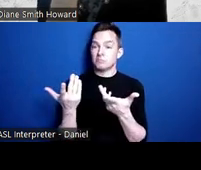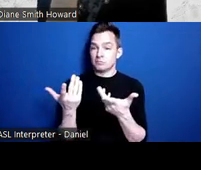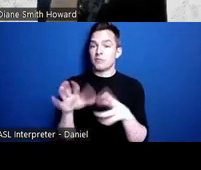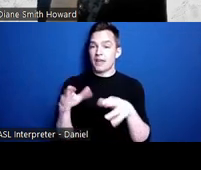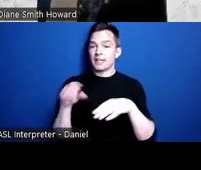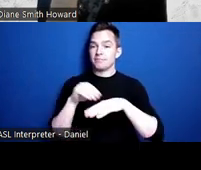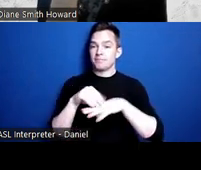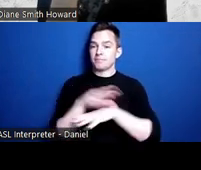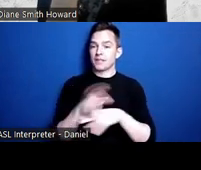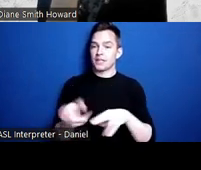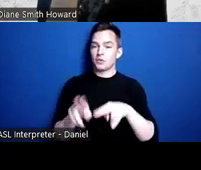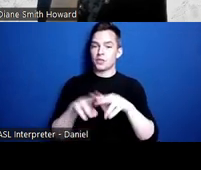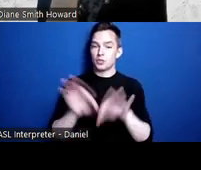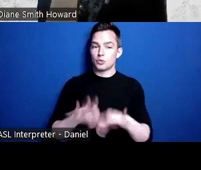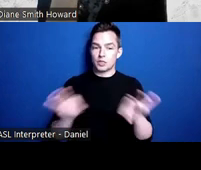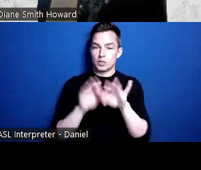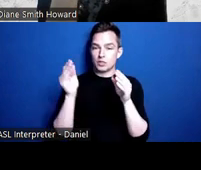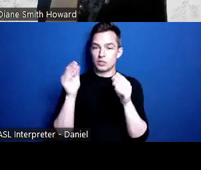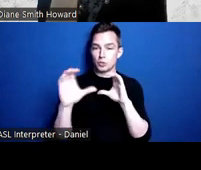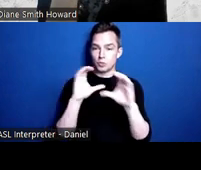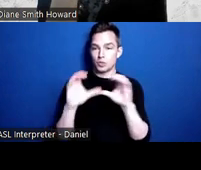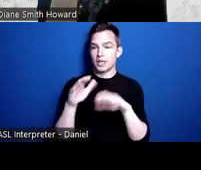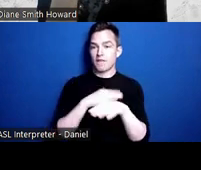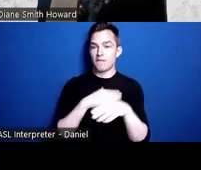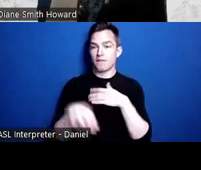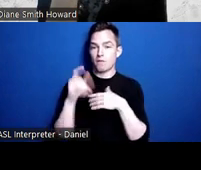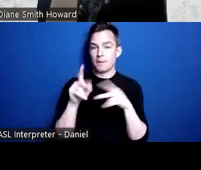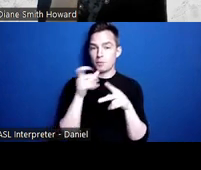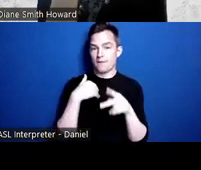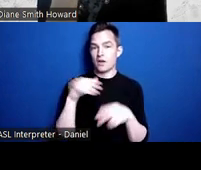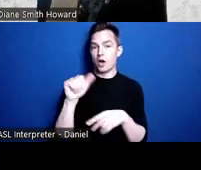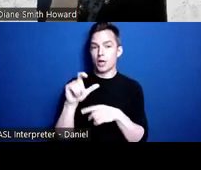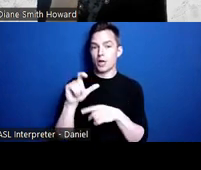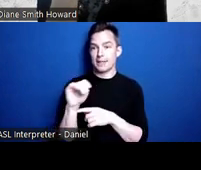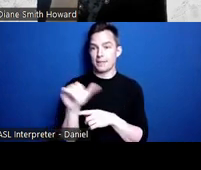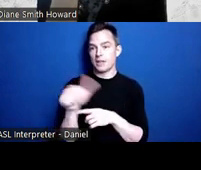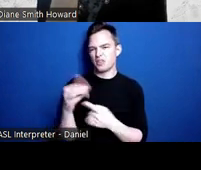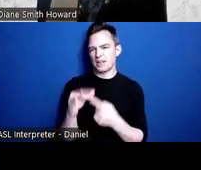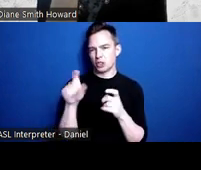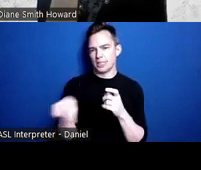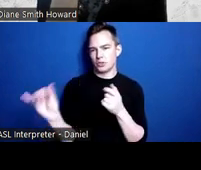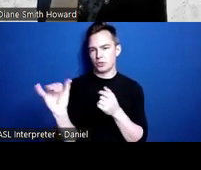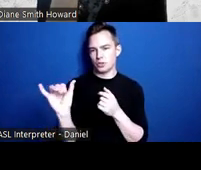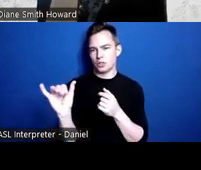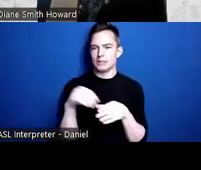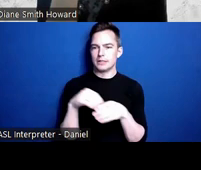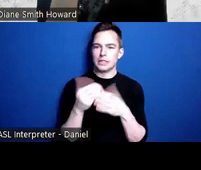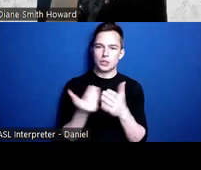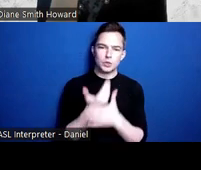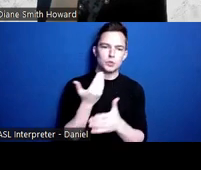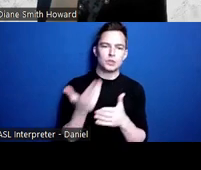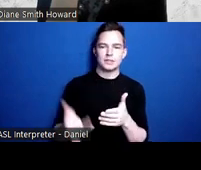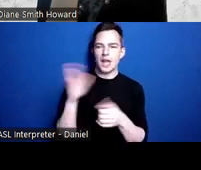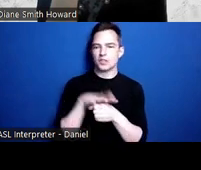increase critical communications and comfort for individuals with autism and other special needs in new and high stress